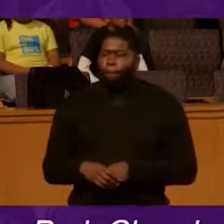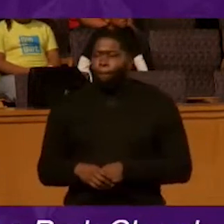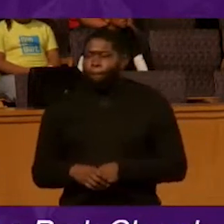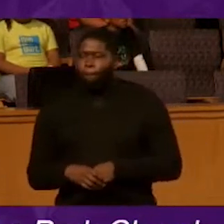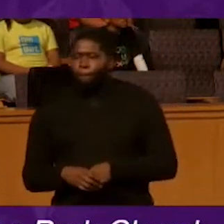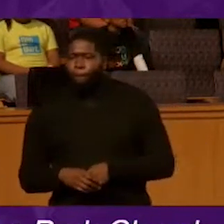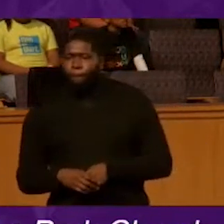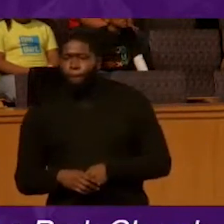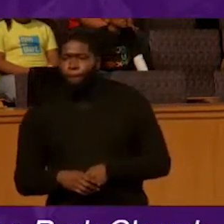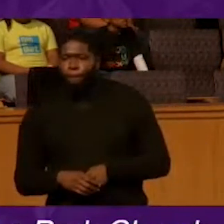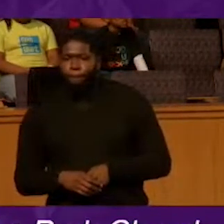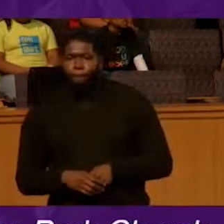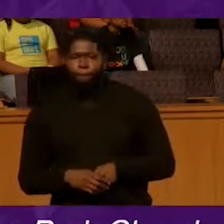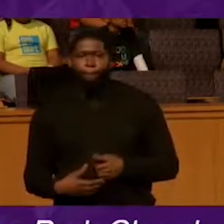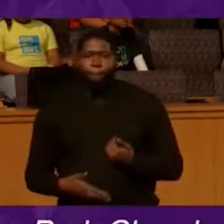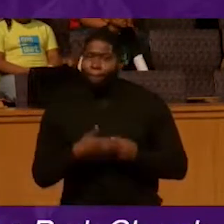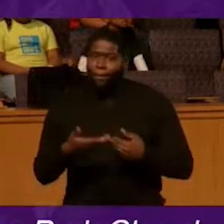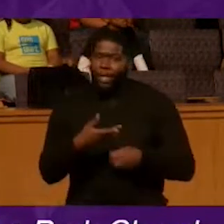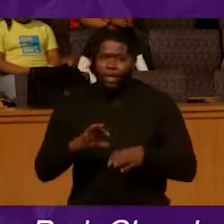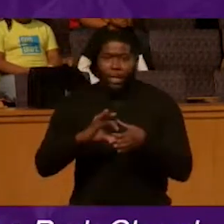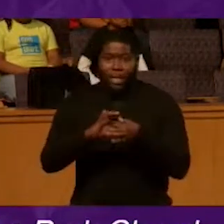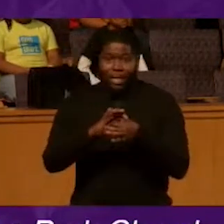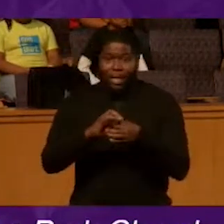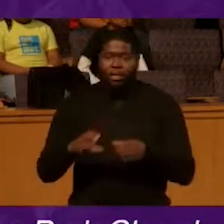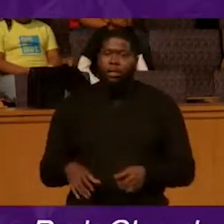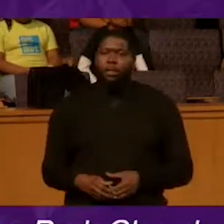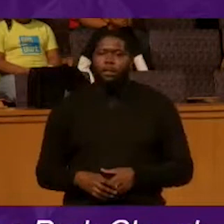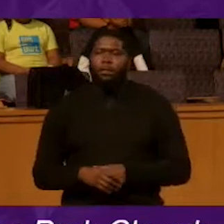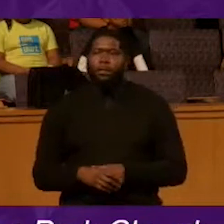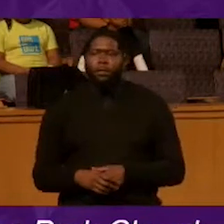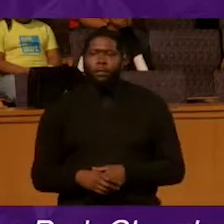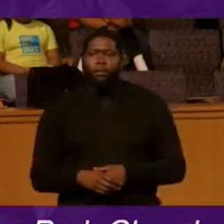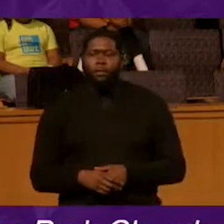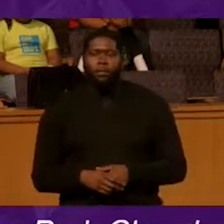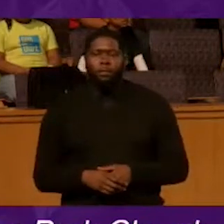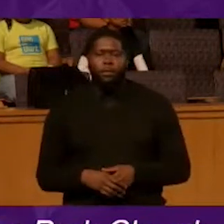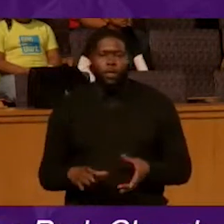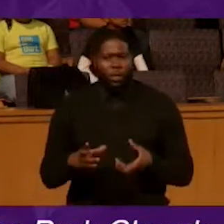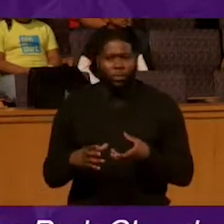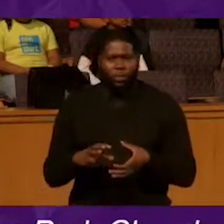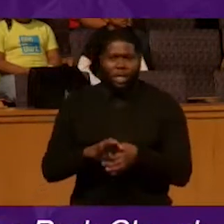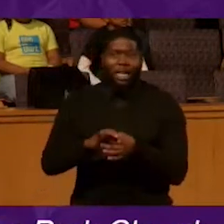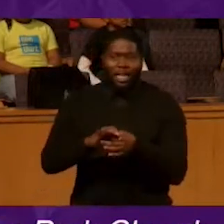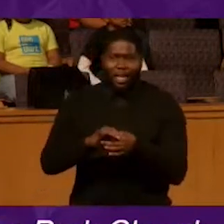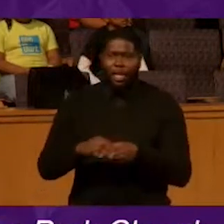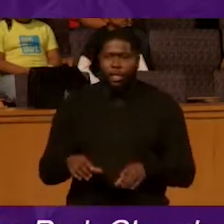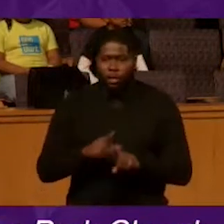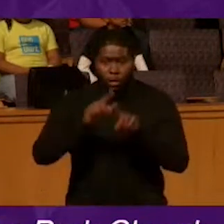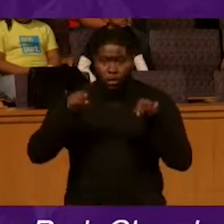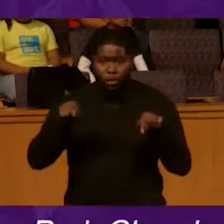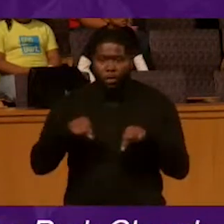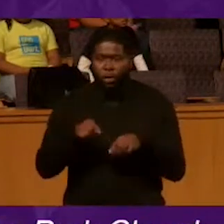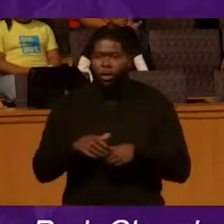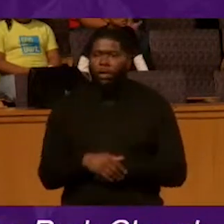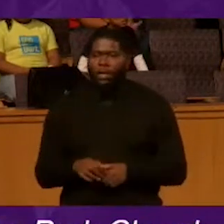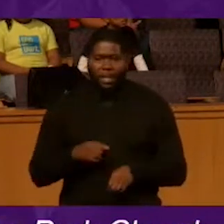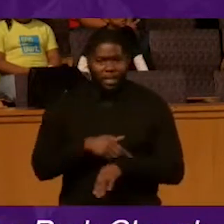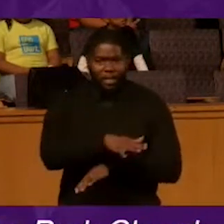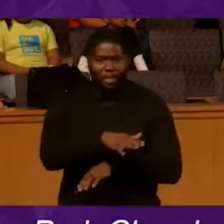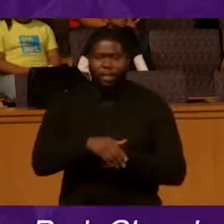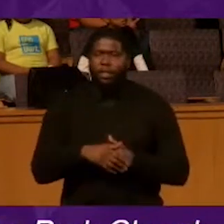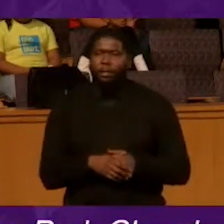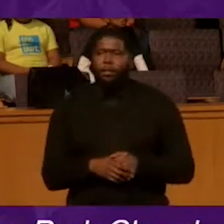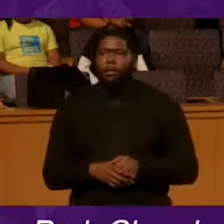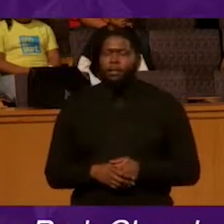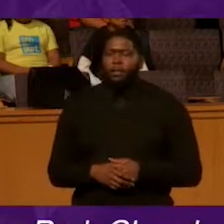704-237-6176. If you text Easy Connect to that number, you'll receive a visitor connection card. Just fill that card out, send it back to us, and